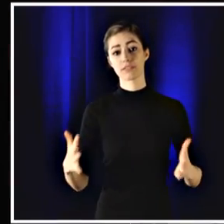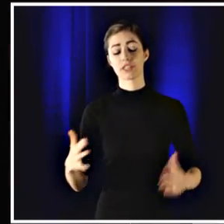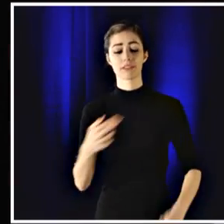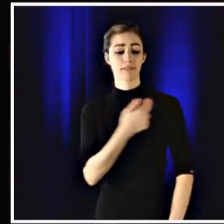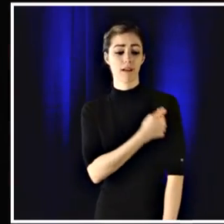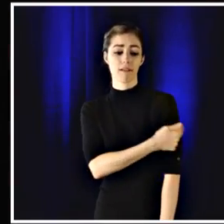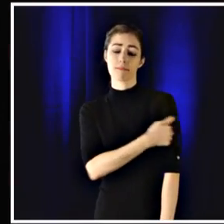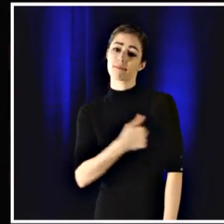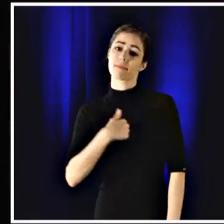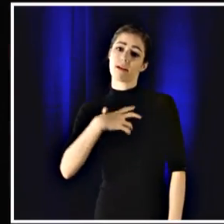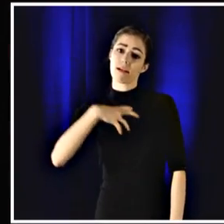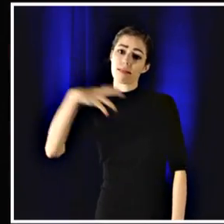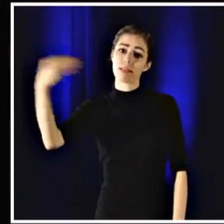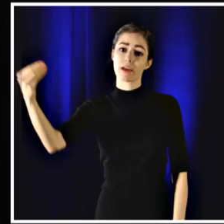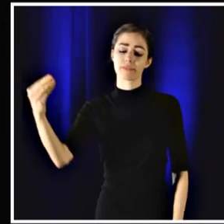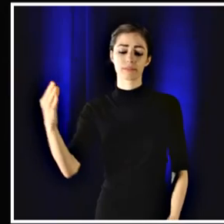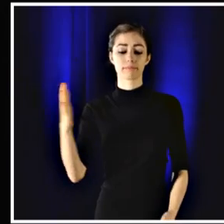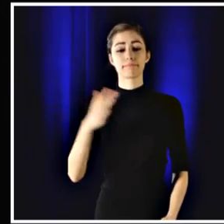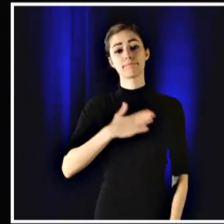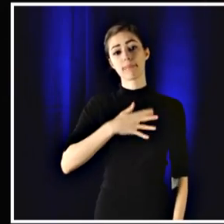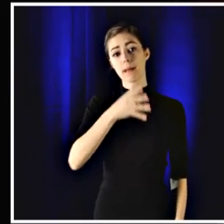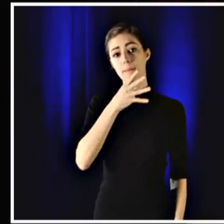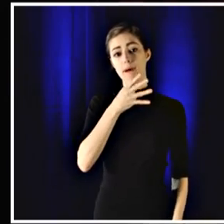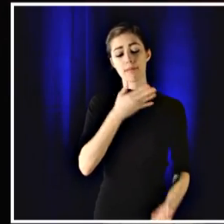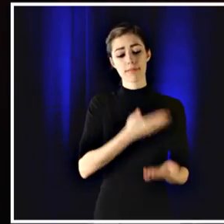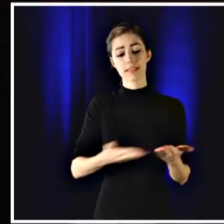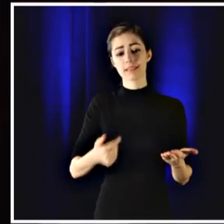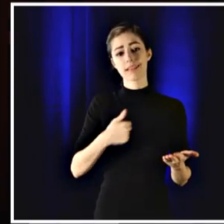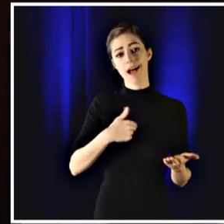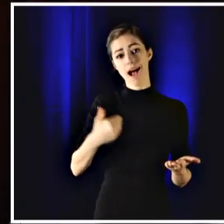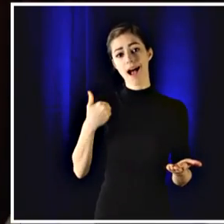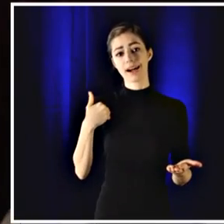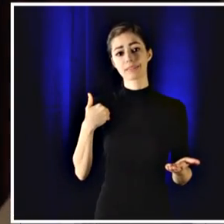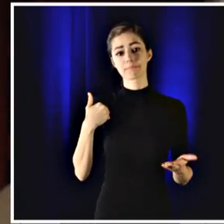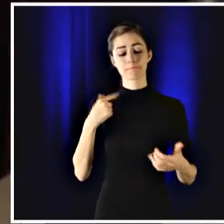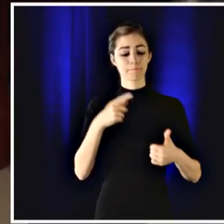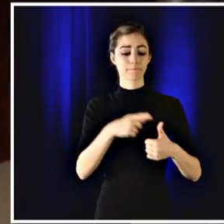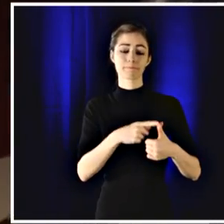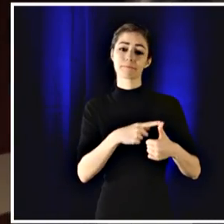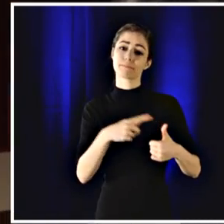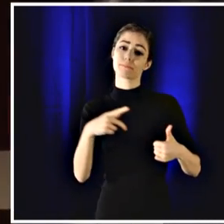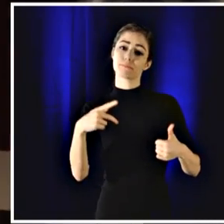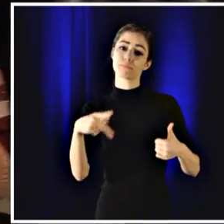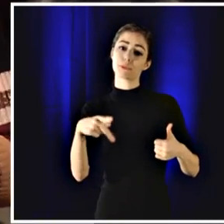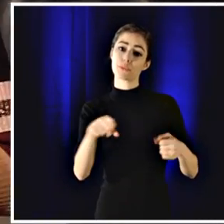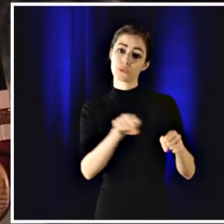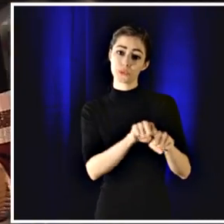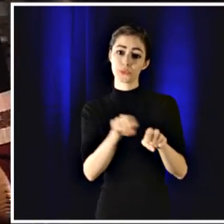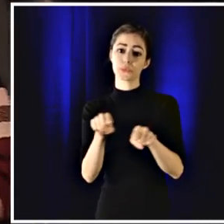clothes that she wore to the hospital before she passed away, which included a pair of purple Croc shoes.